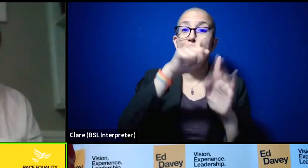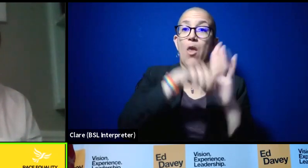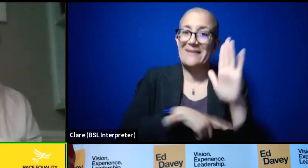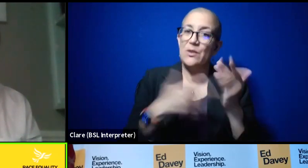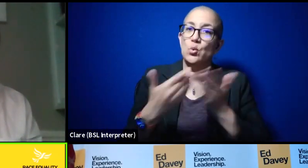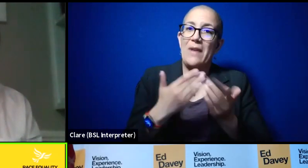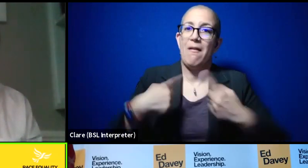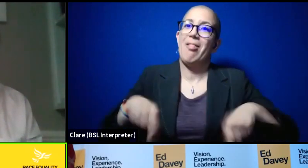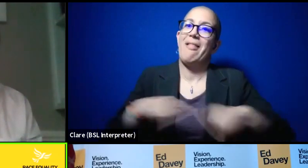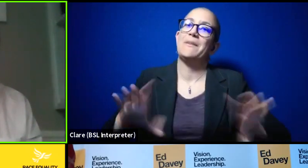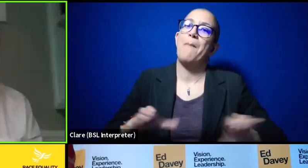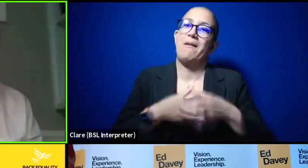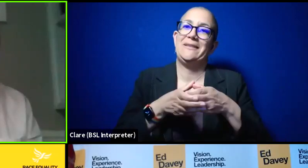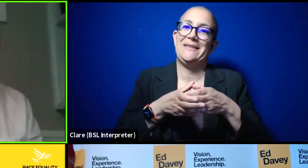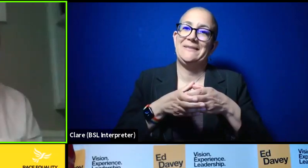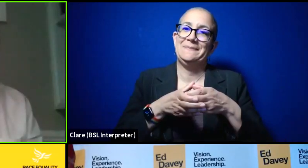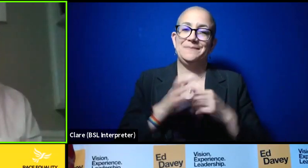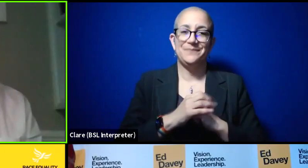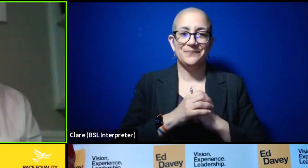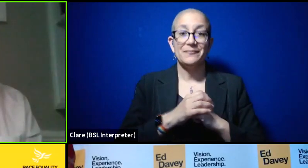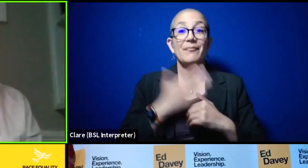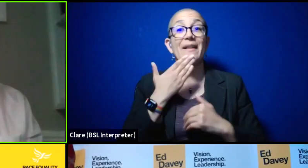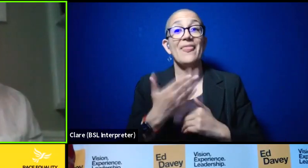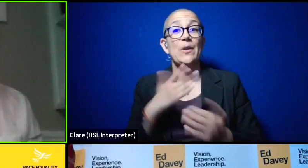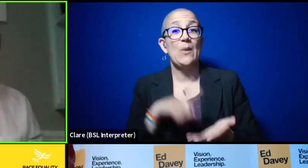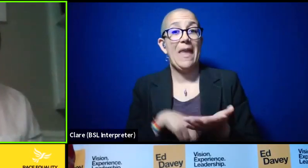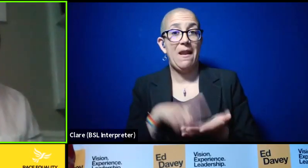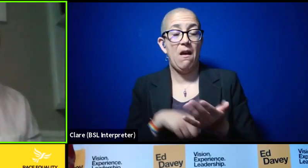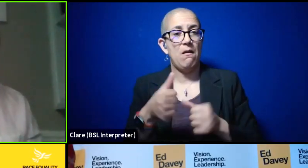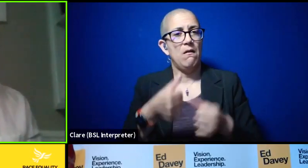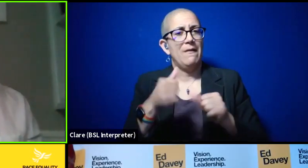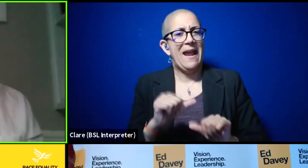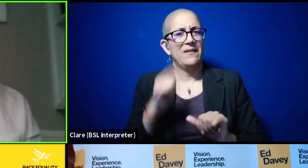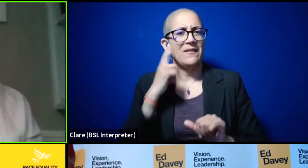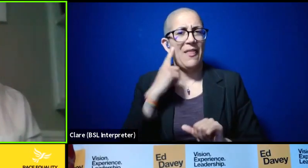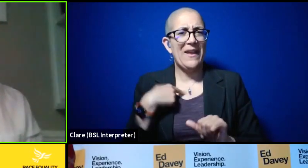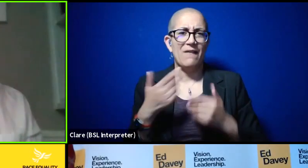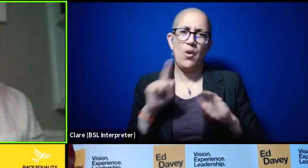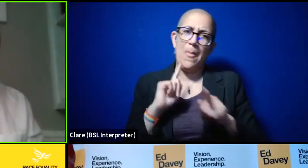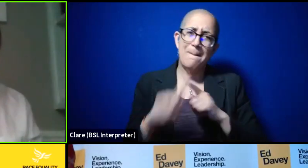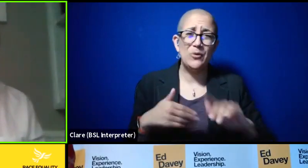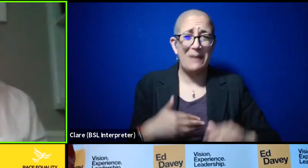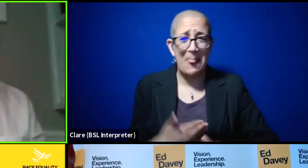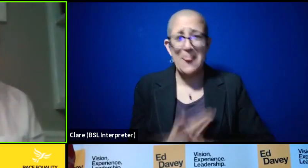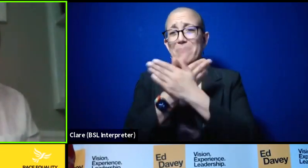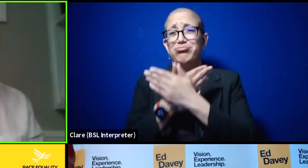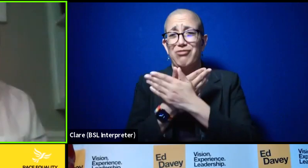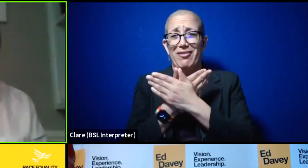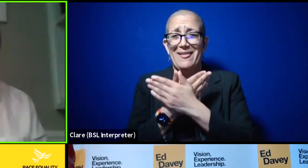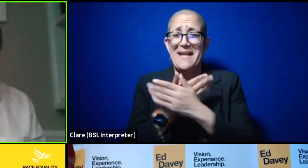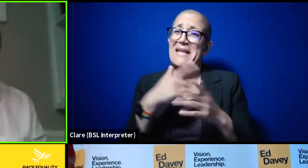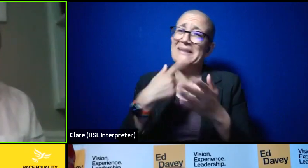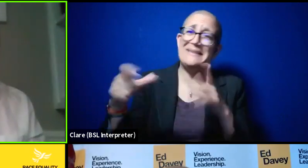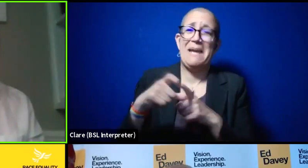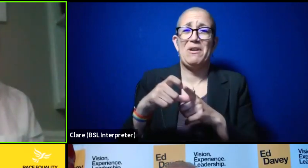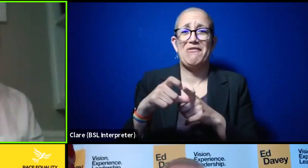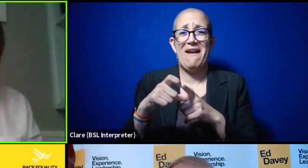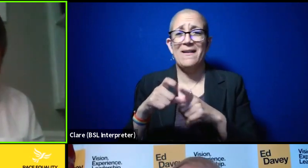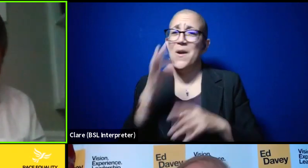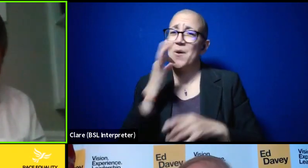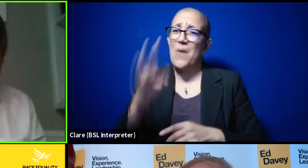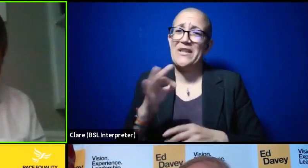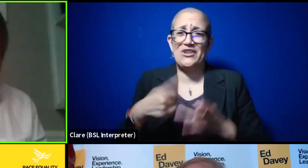party. Thanks, Leila. I think the next one, I think I've got the most Liberal Democrat question of the night, and I say that because